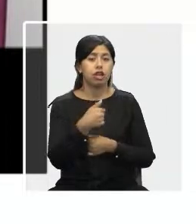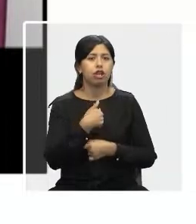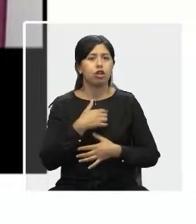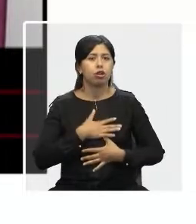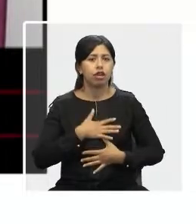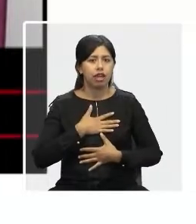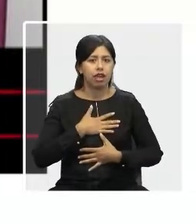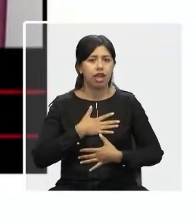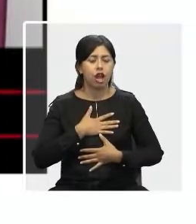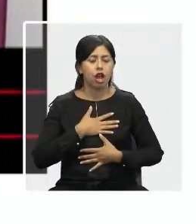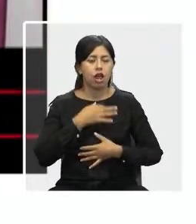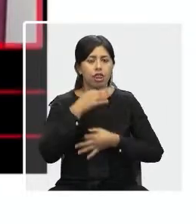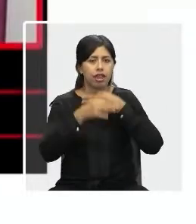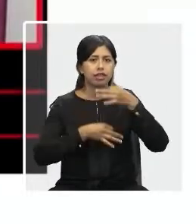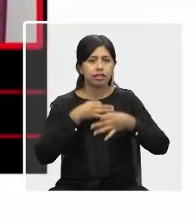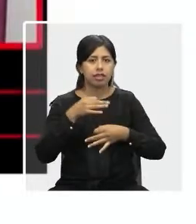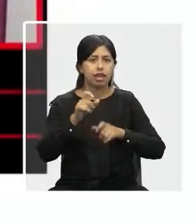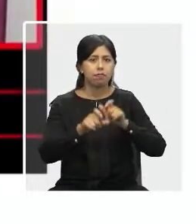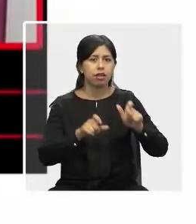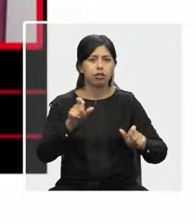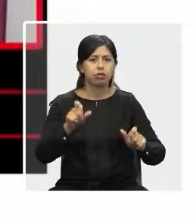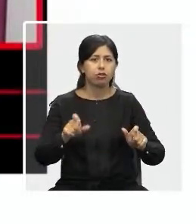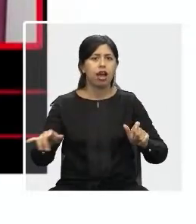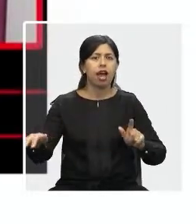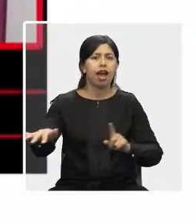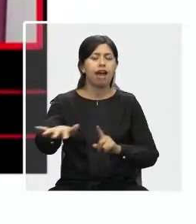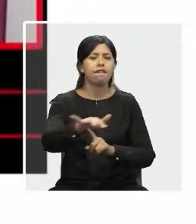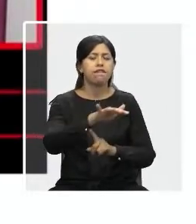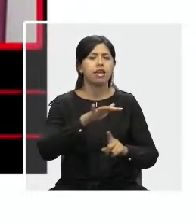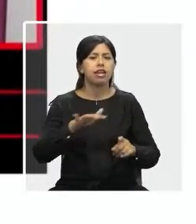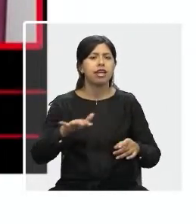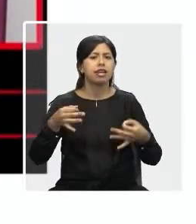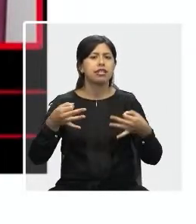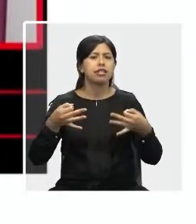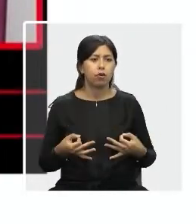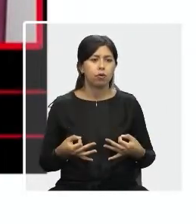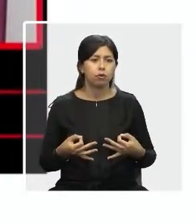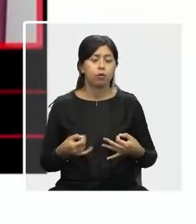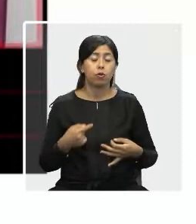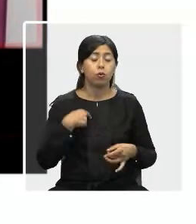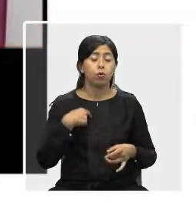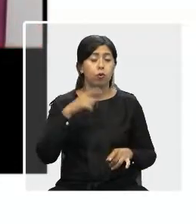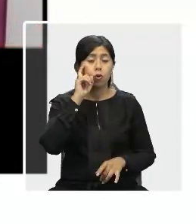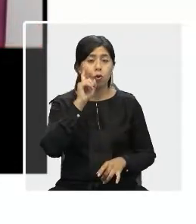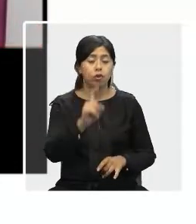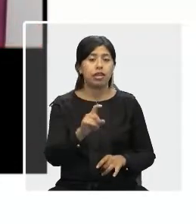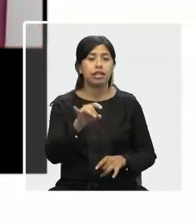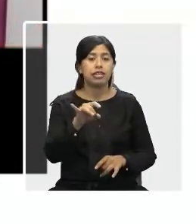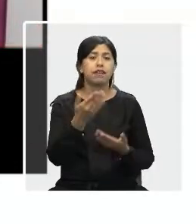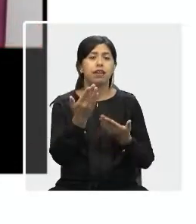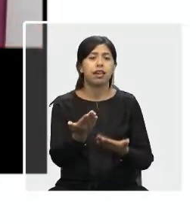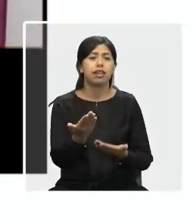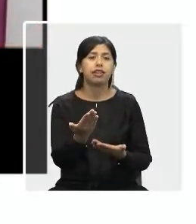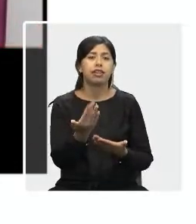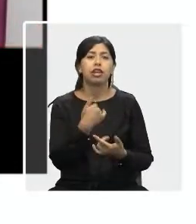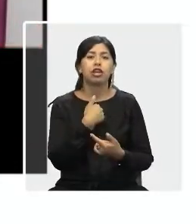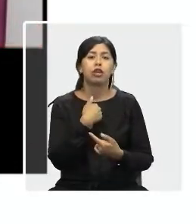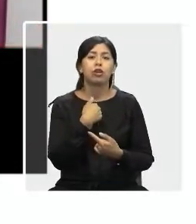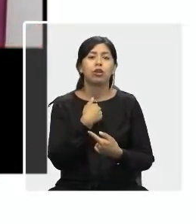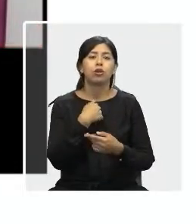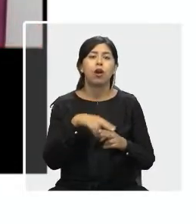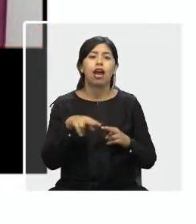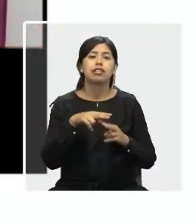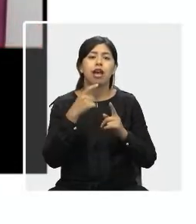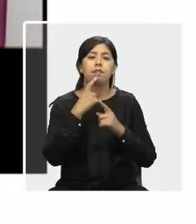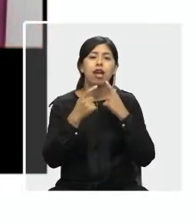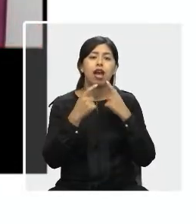a therapist, but I'm here to learn about people and would love to learn about you. I'll ask a few questions to get us started. And please feel free to